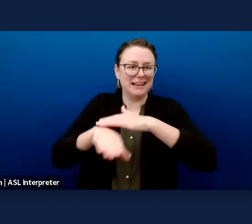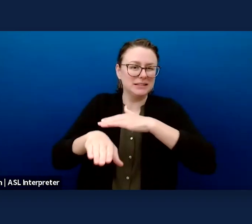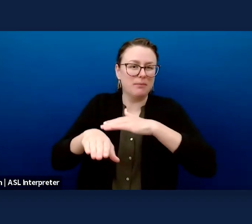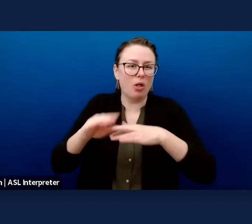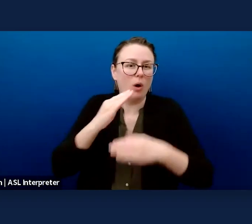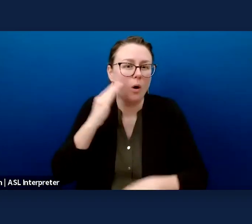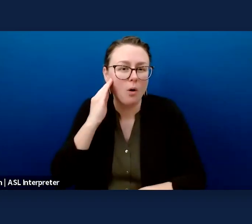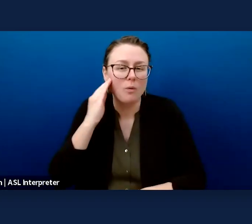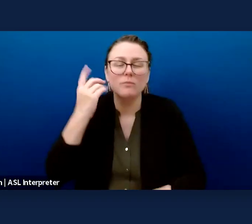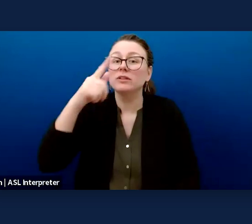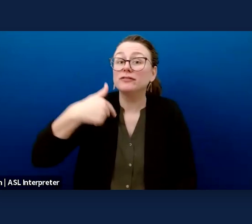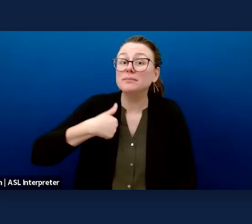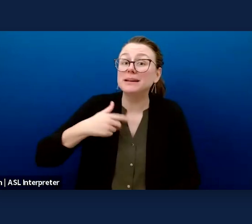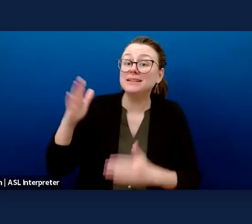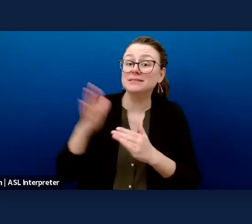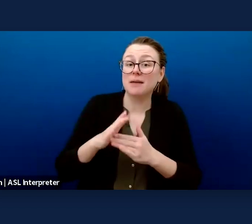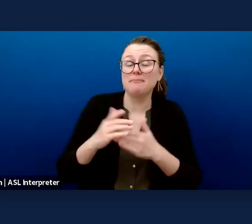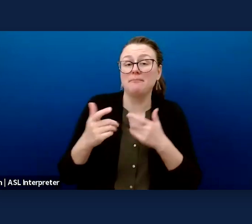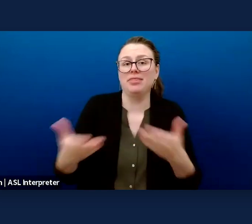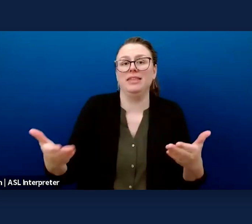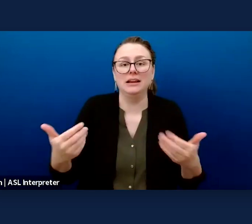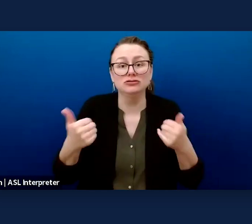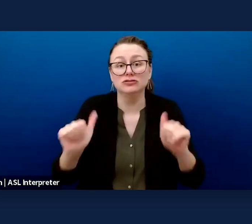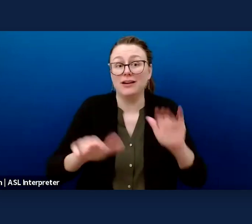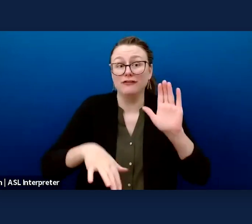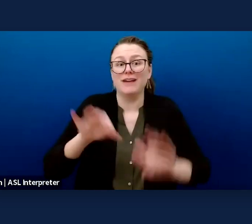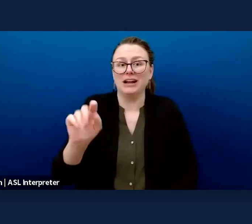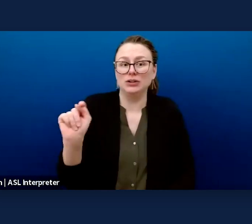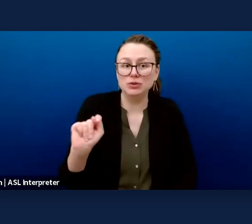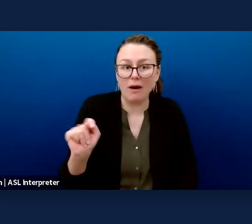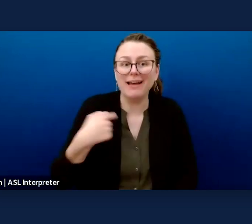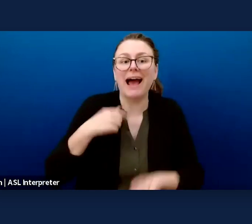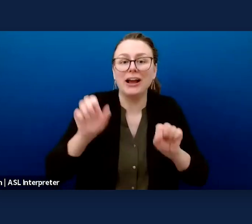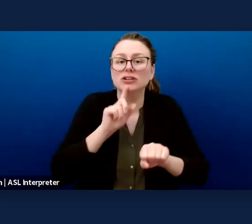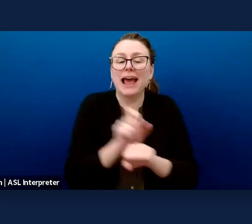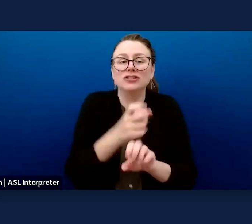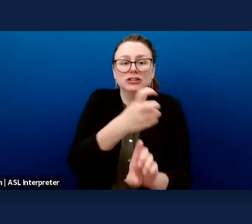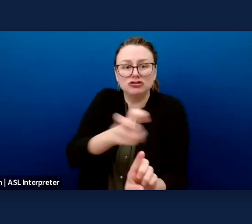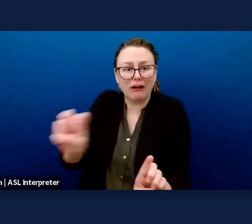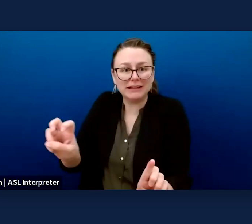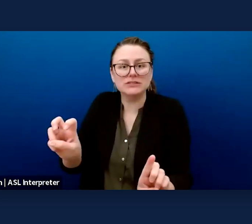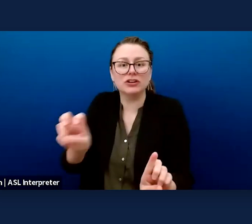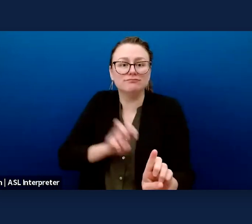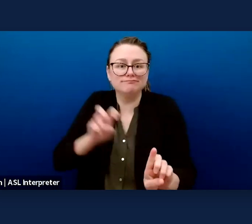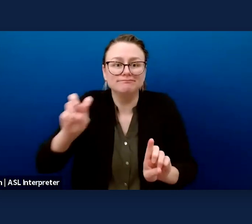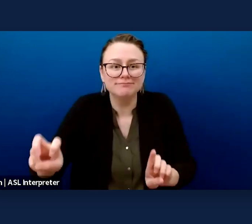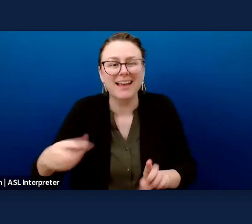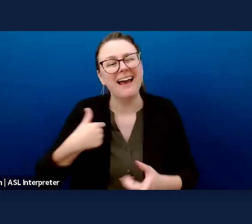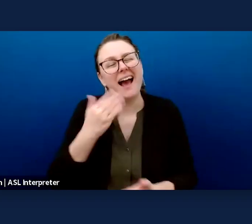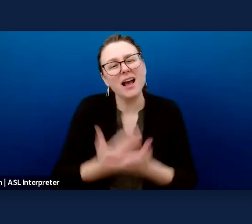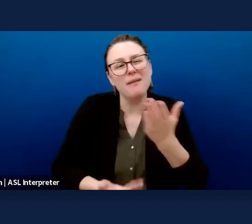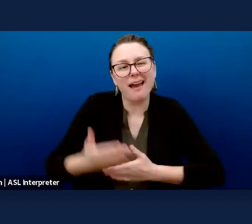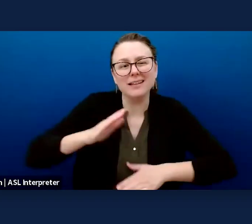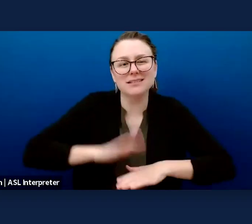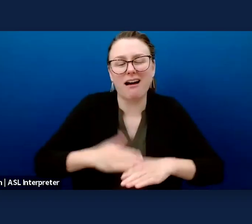for me, the biggest thing was finding a toilet that I could transfer onto. And I'm very